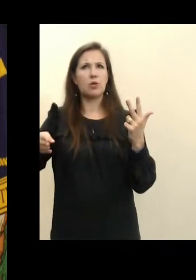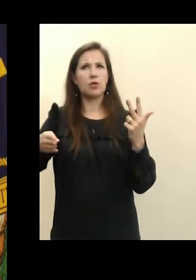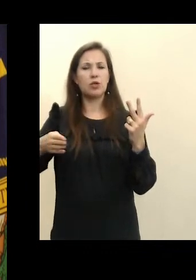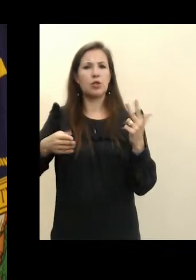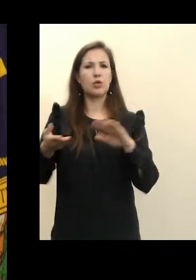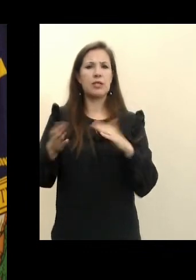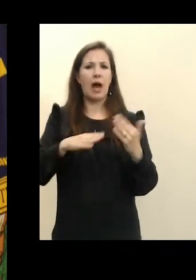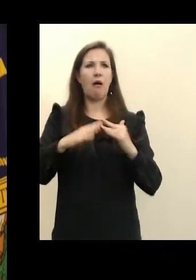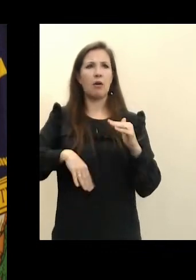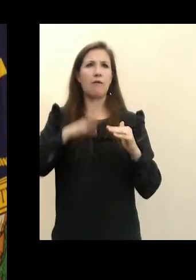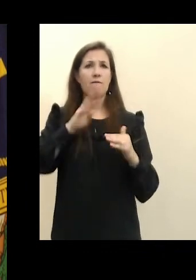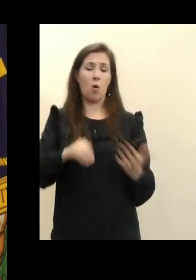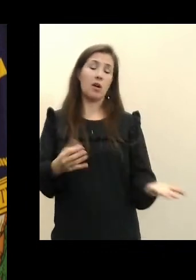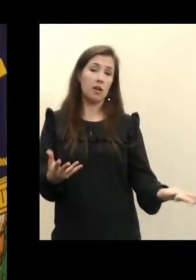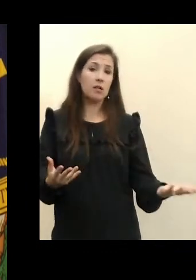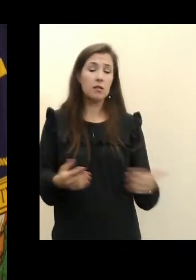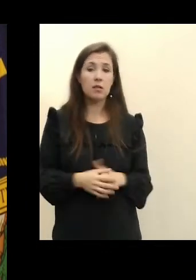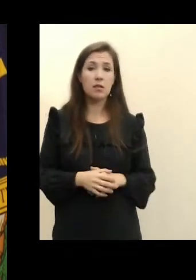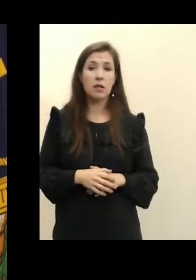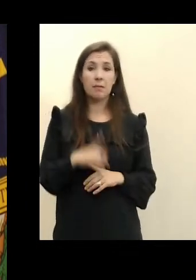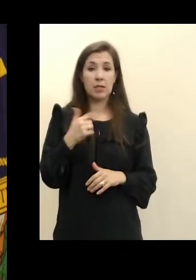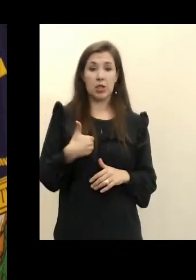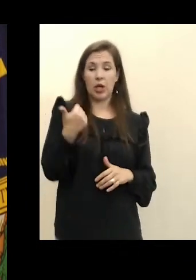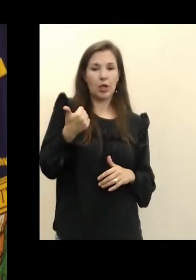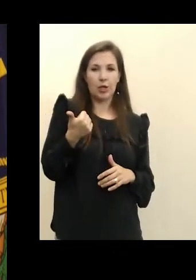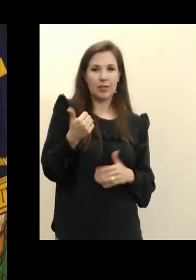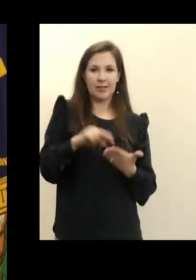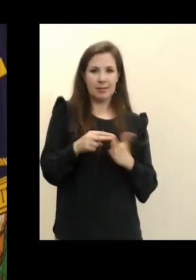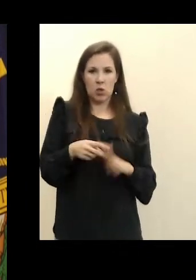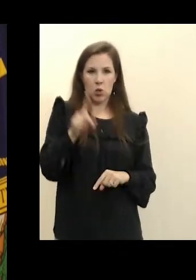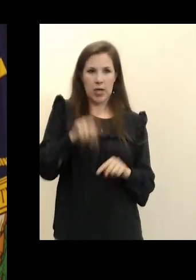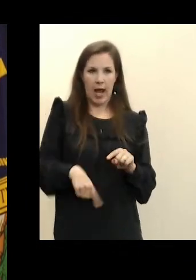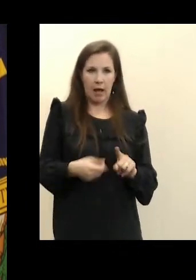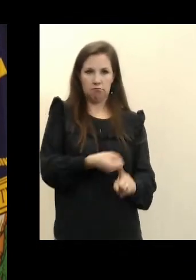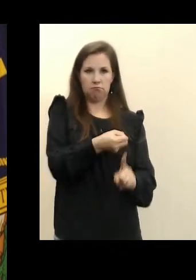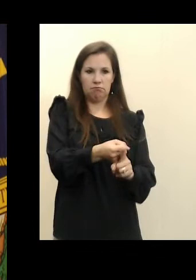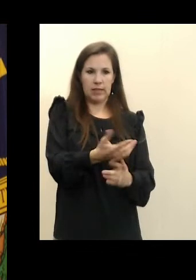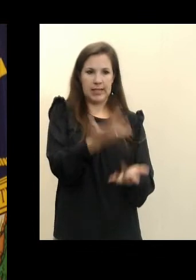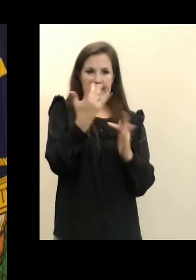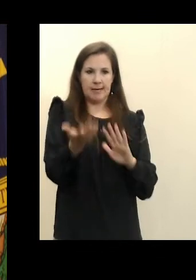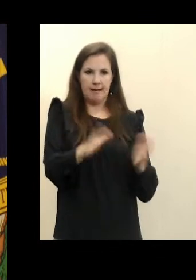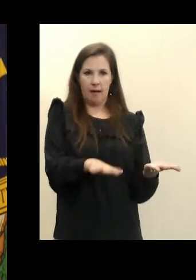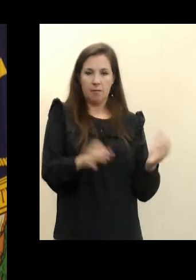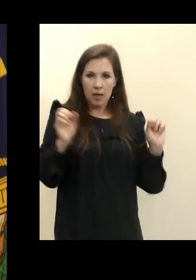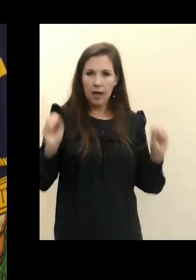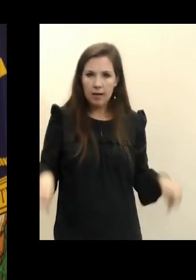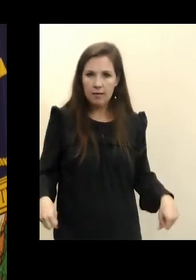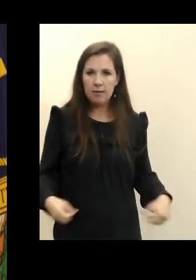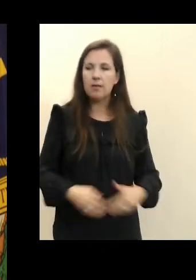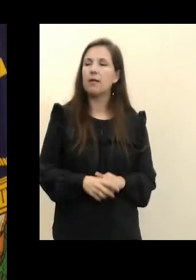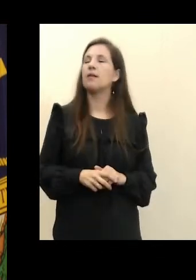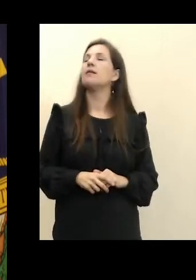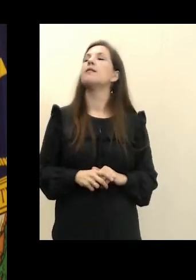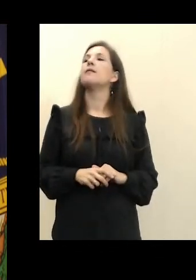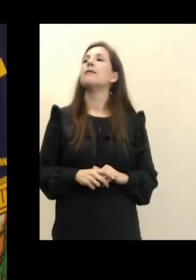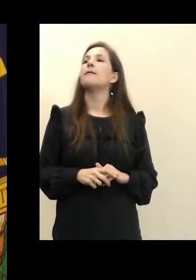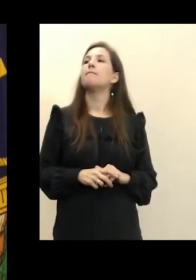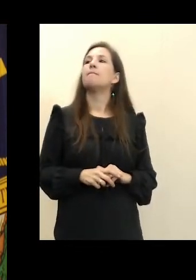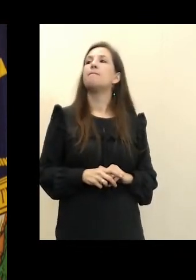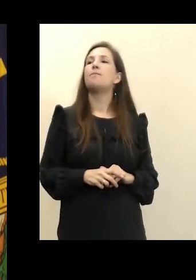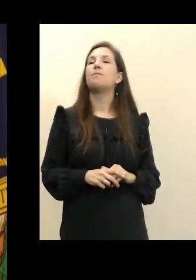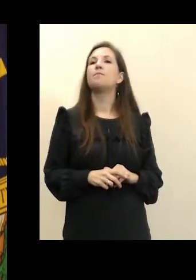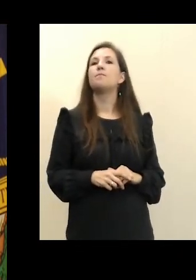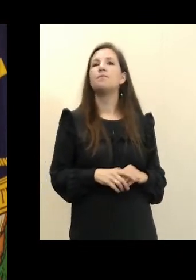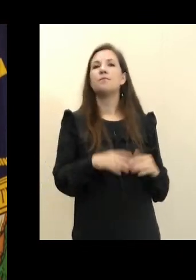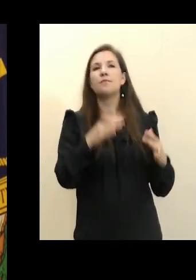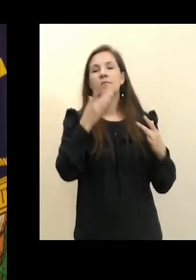of 40 in Erie County. So just because you're younger doesn't mean you can't get sick. We have,